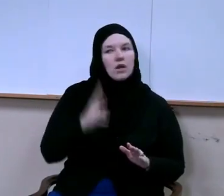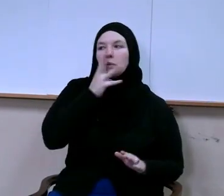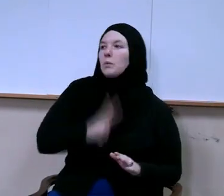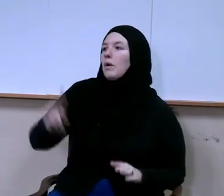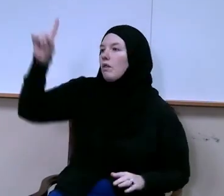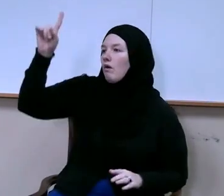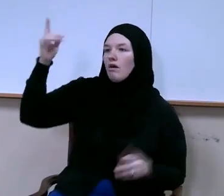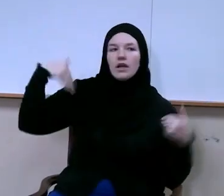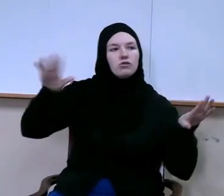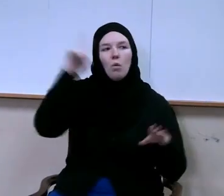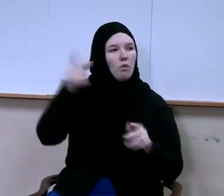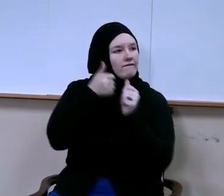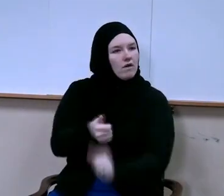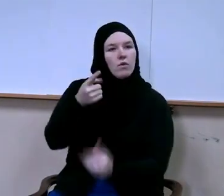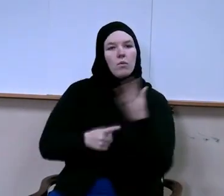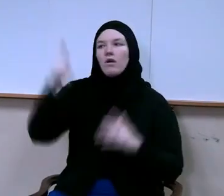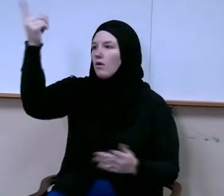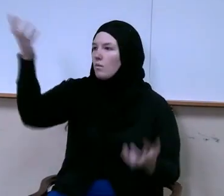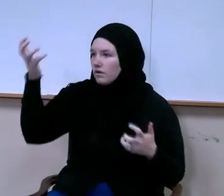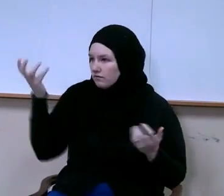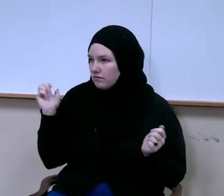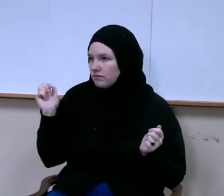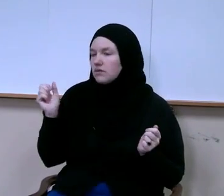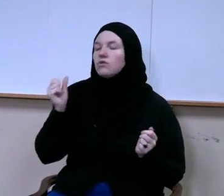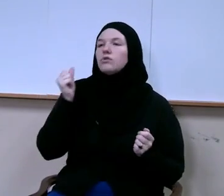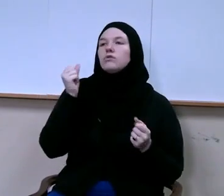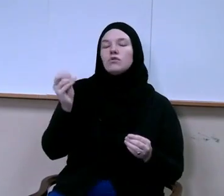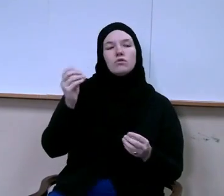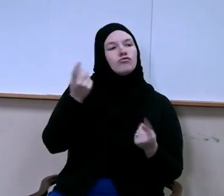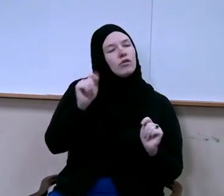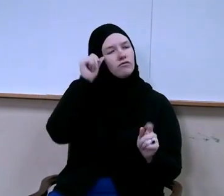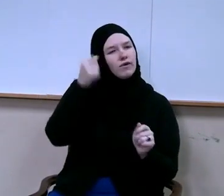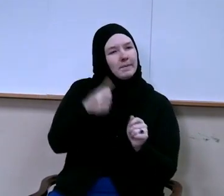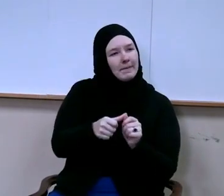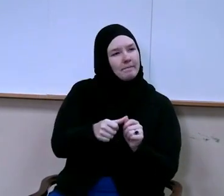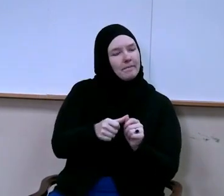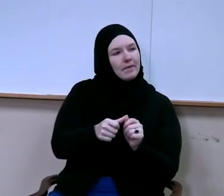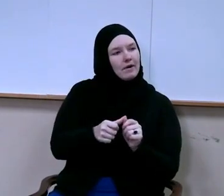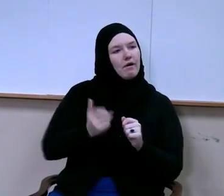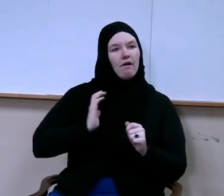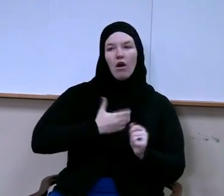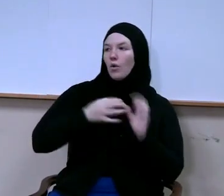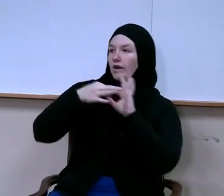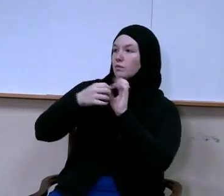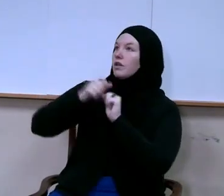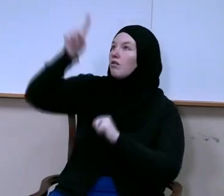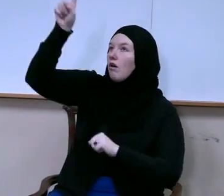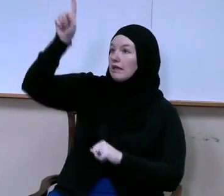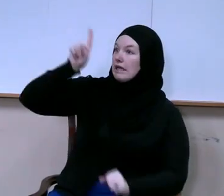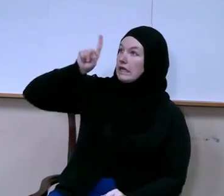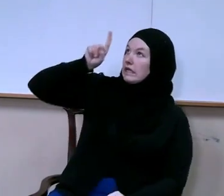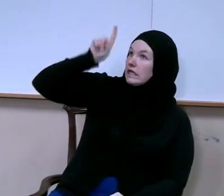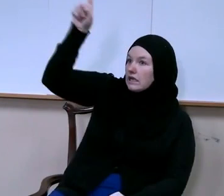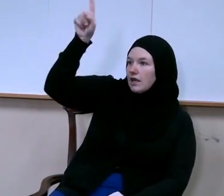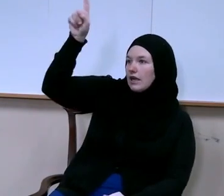to remember that the premise and the primary principle of our relationship is